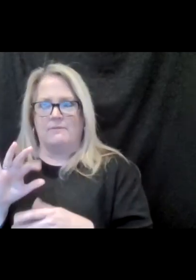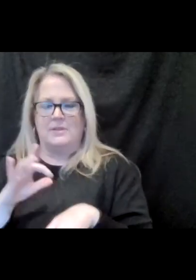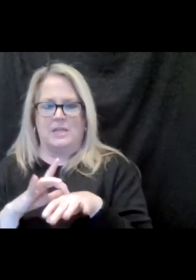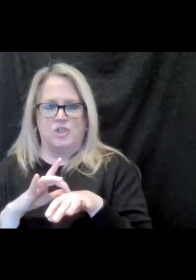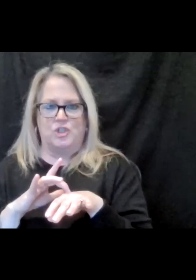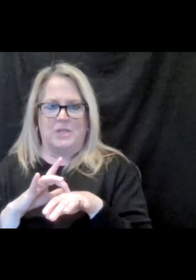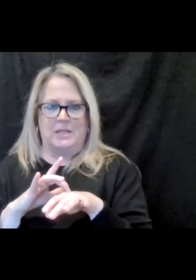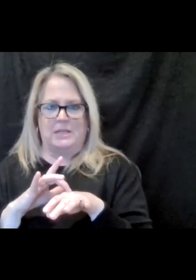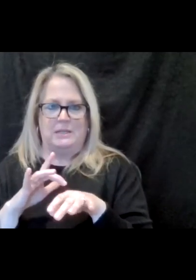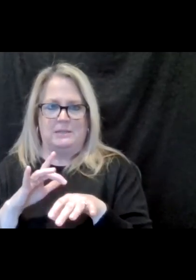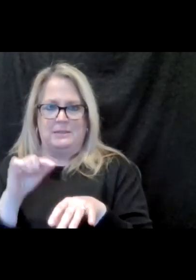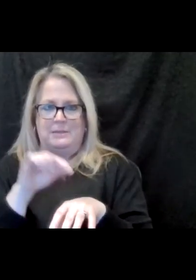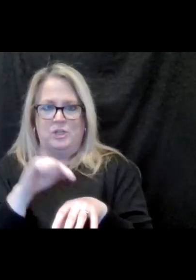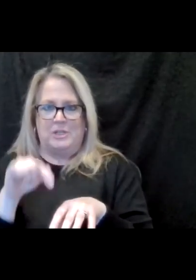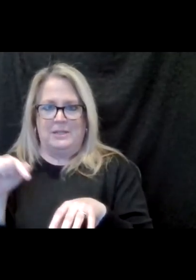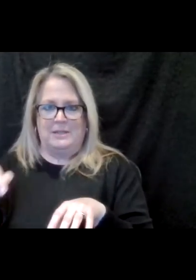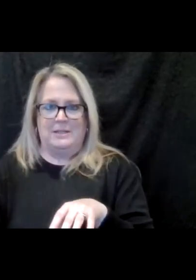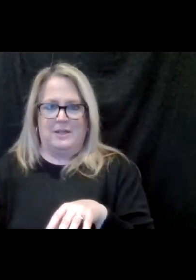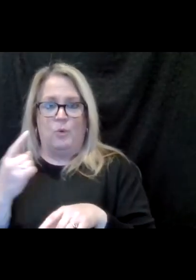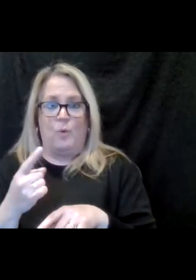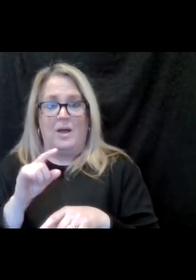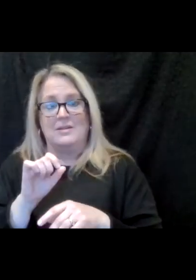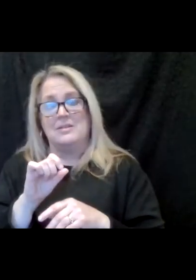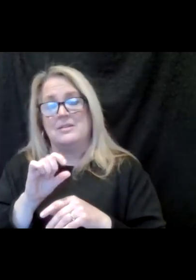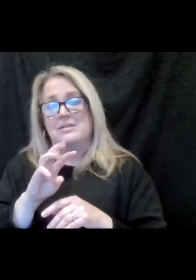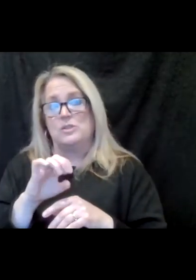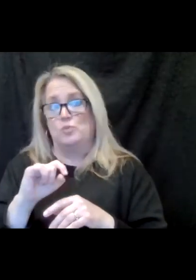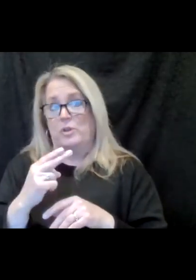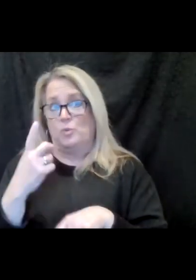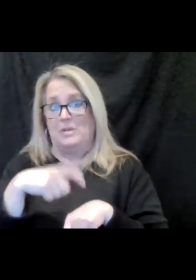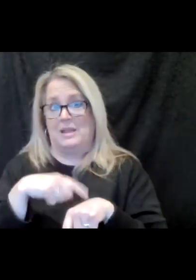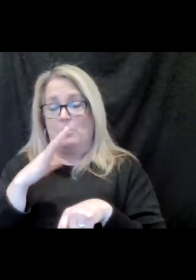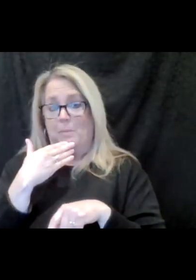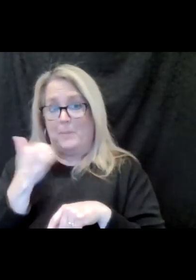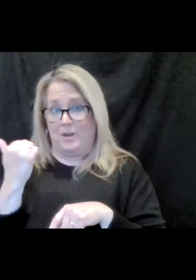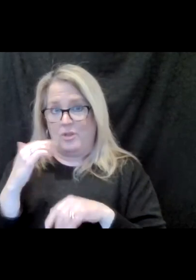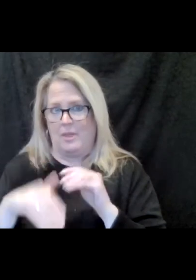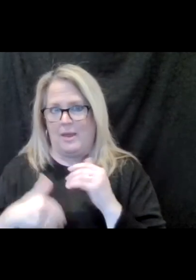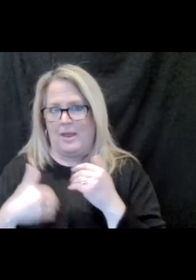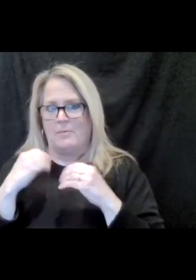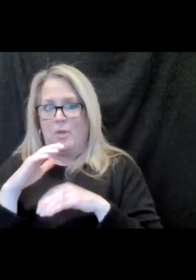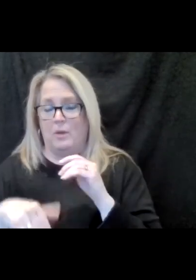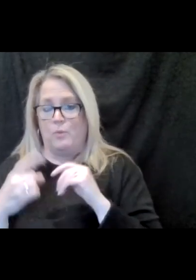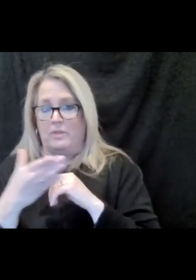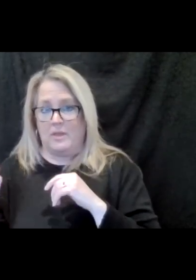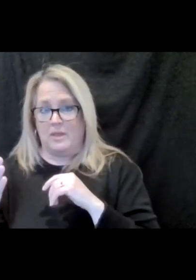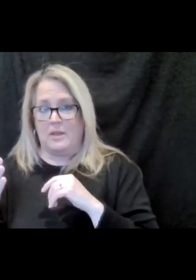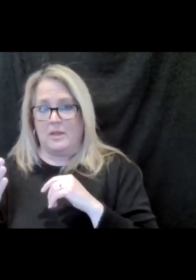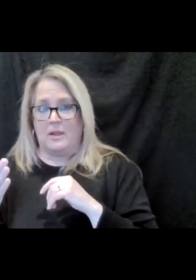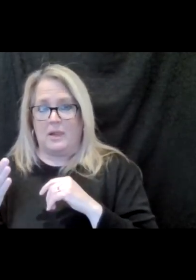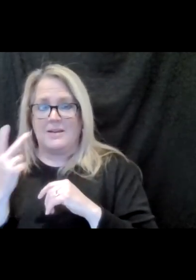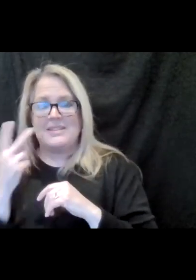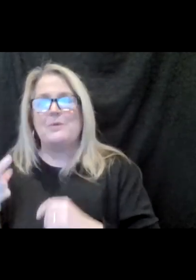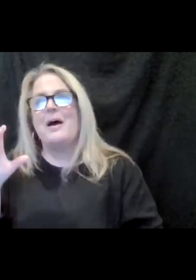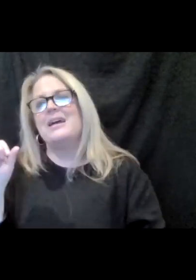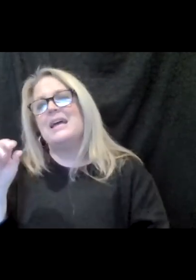touching switches. One switch at a time would be a lot better. Okay. Than having more than one thing. And look what Campbell does.